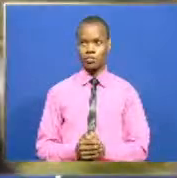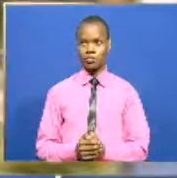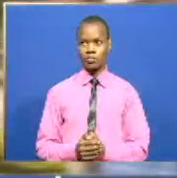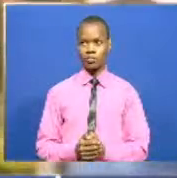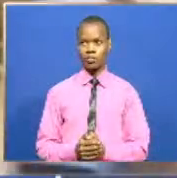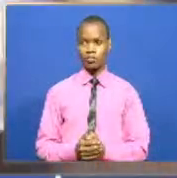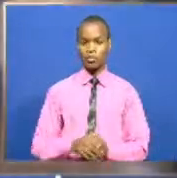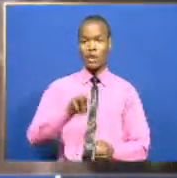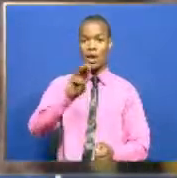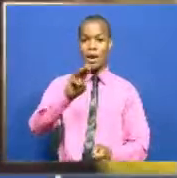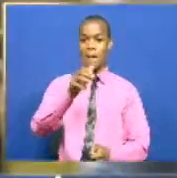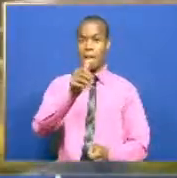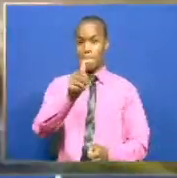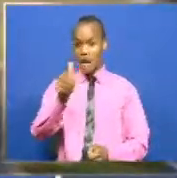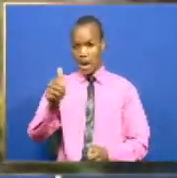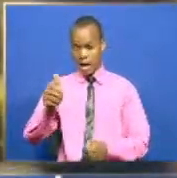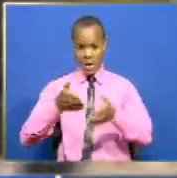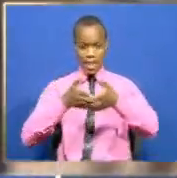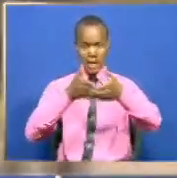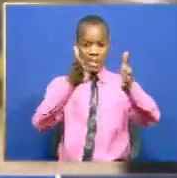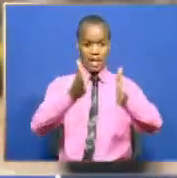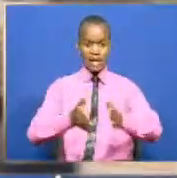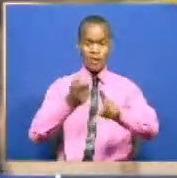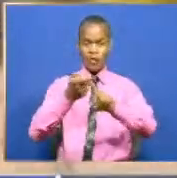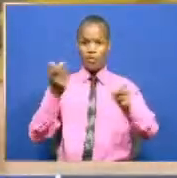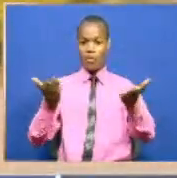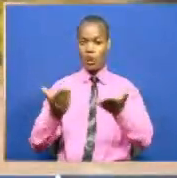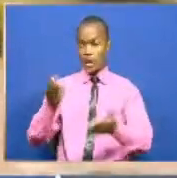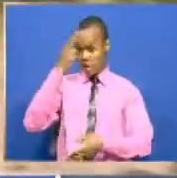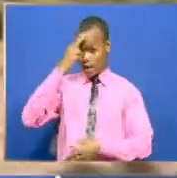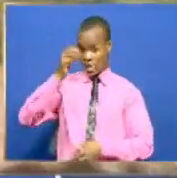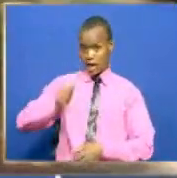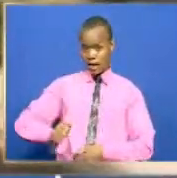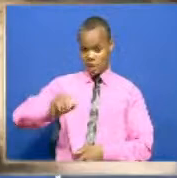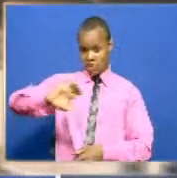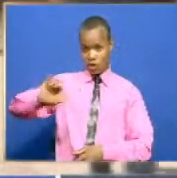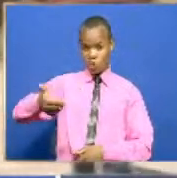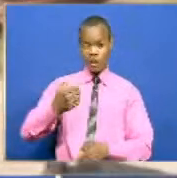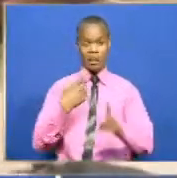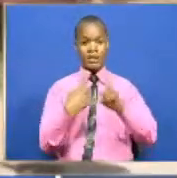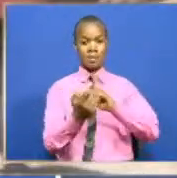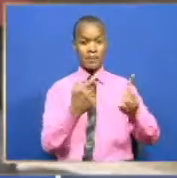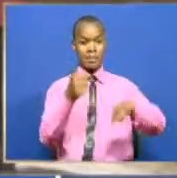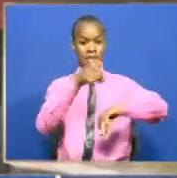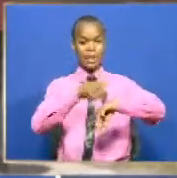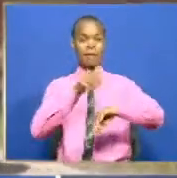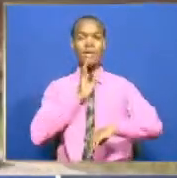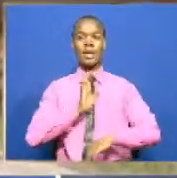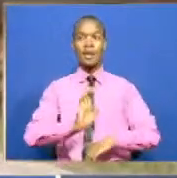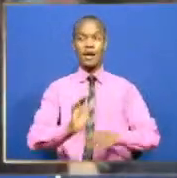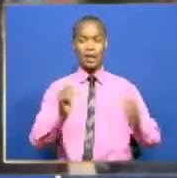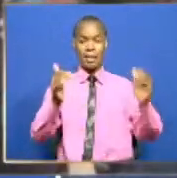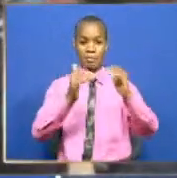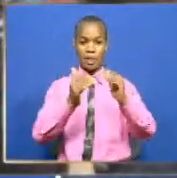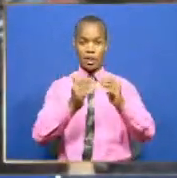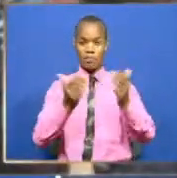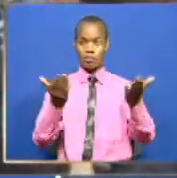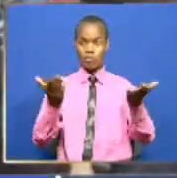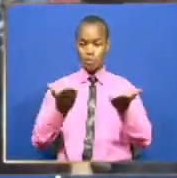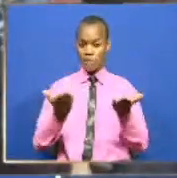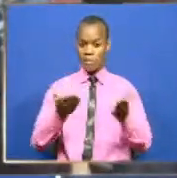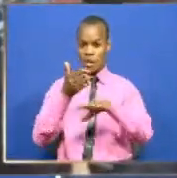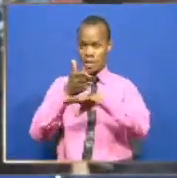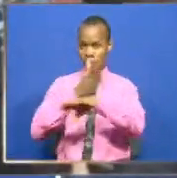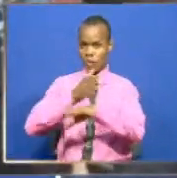The Maa leaders, drawn from the entire Kajiado County, were speaking during an elders' consultative meeting at the home of former county